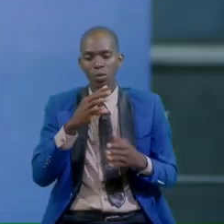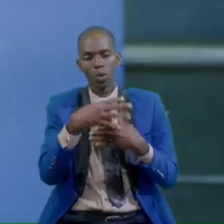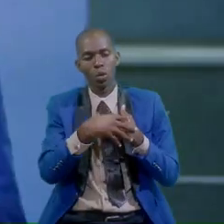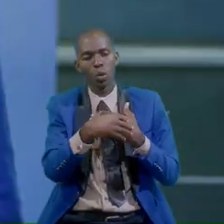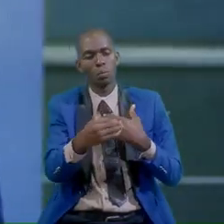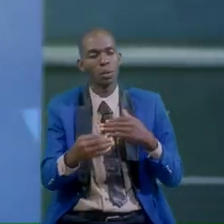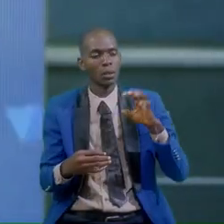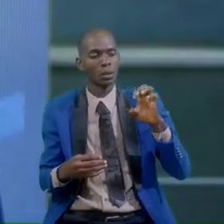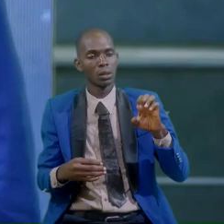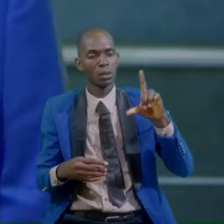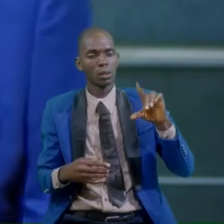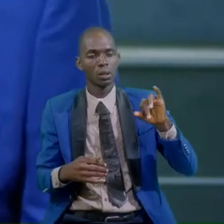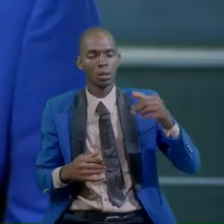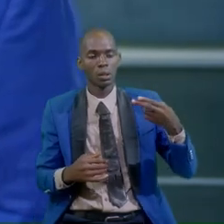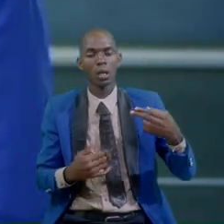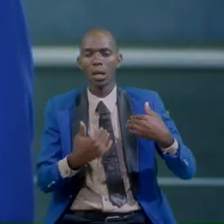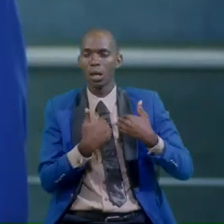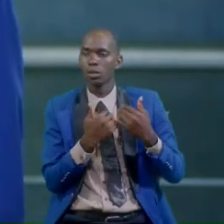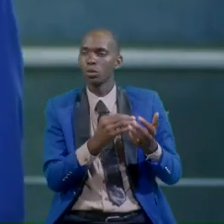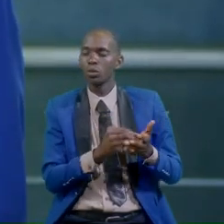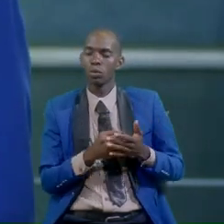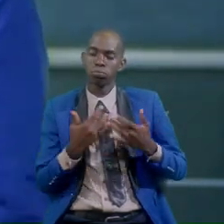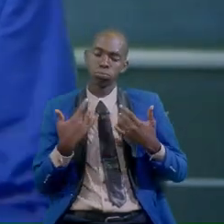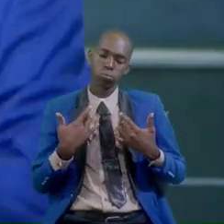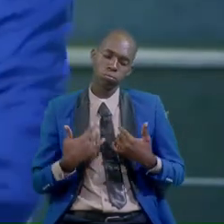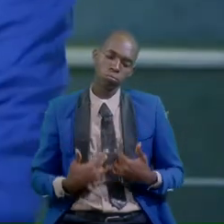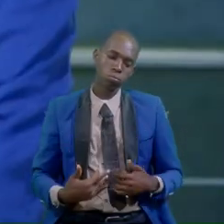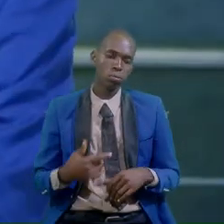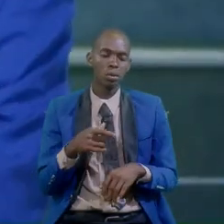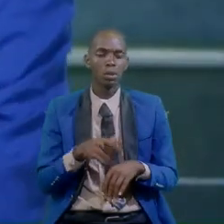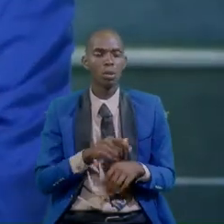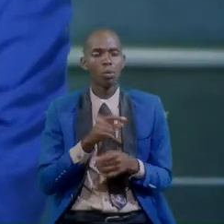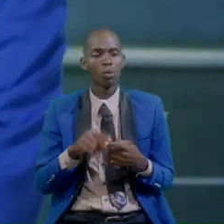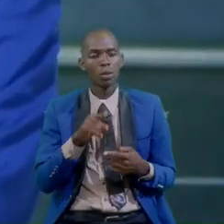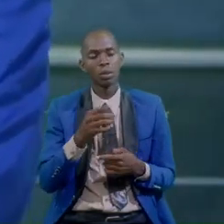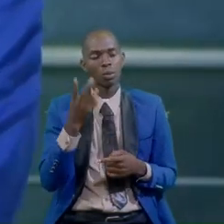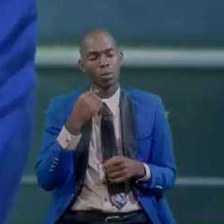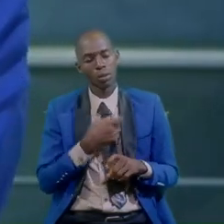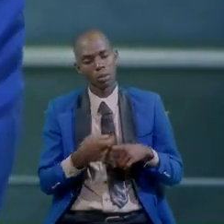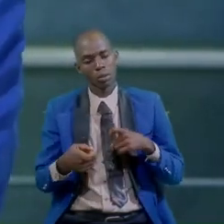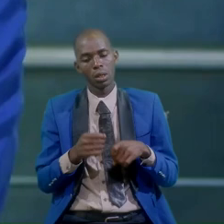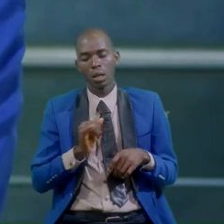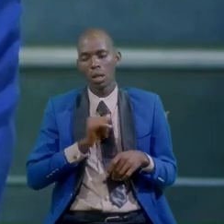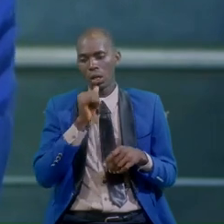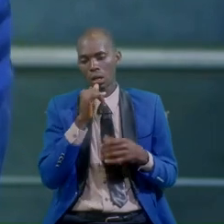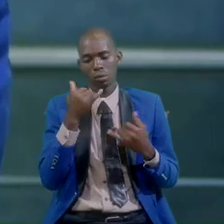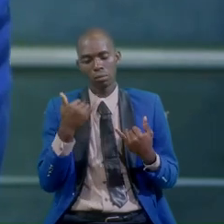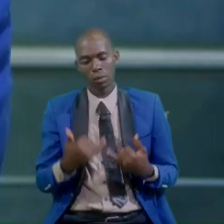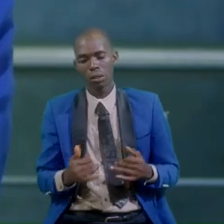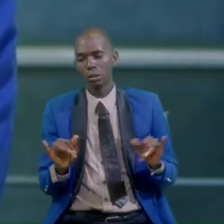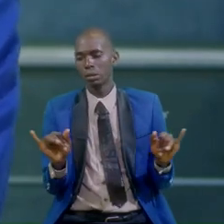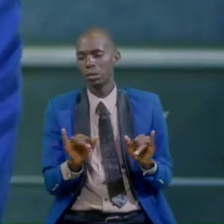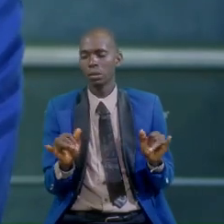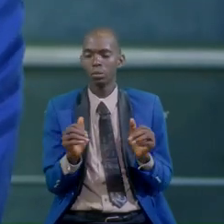had his depressing moment when he was persecuted. "I am like Elijah. I am going through